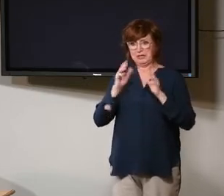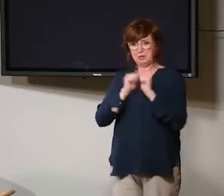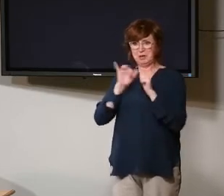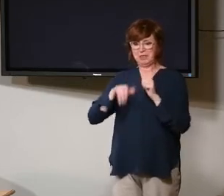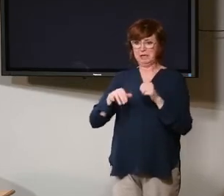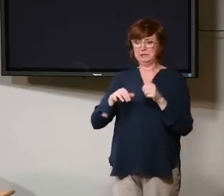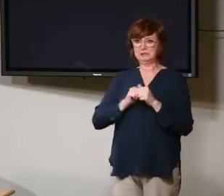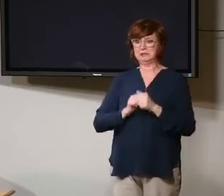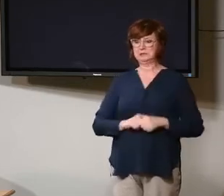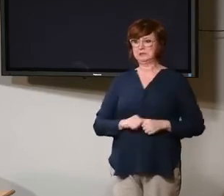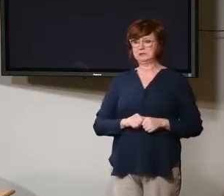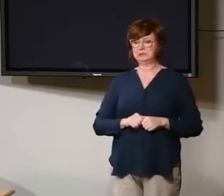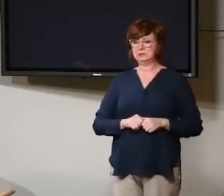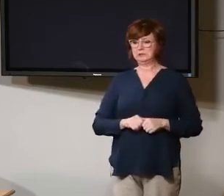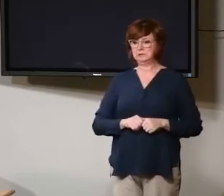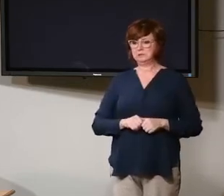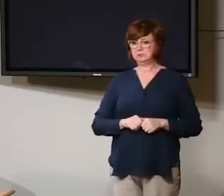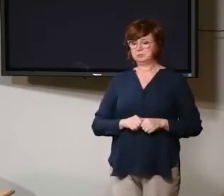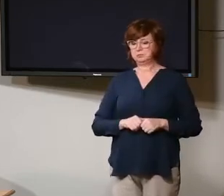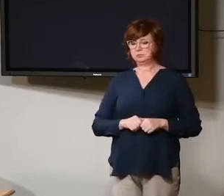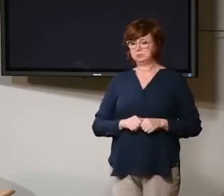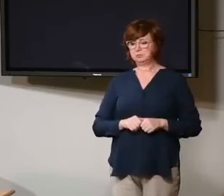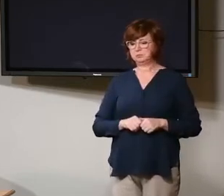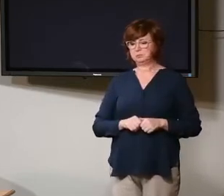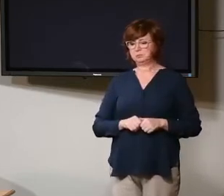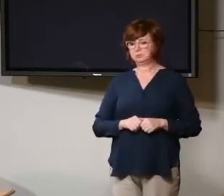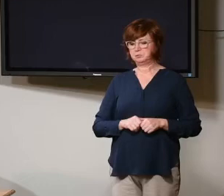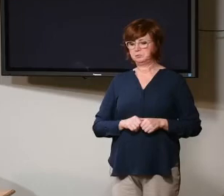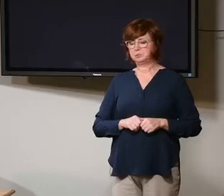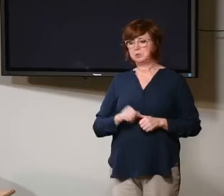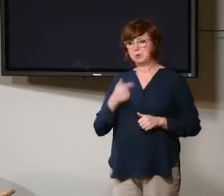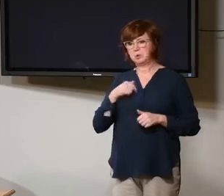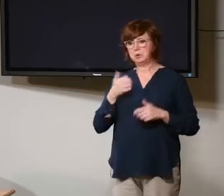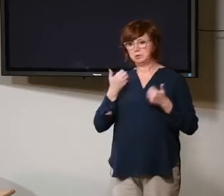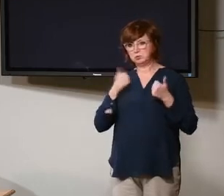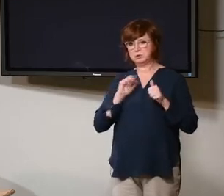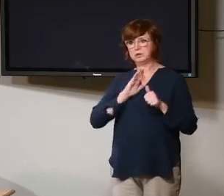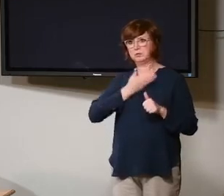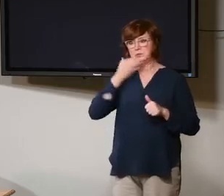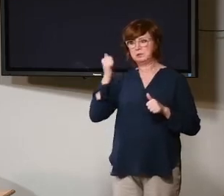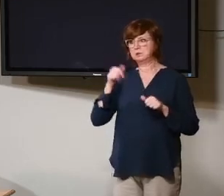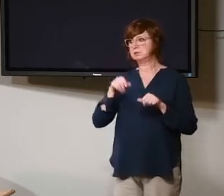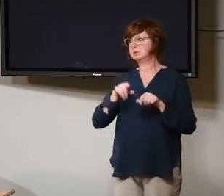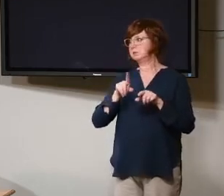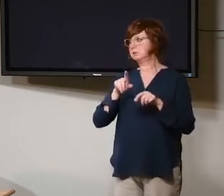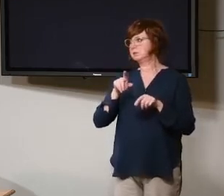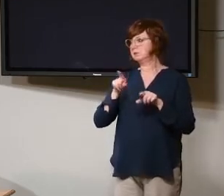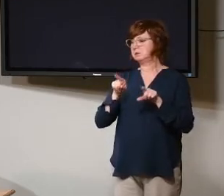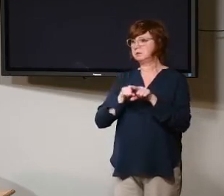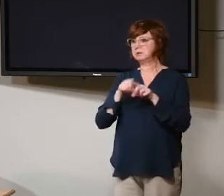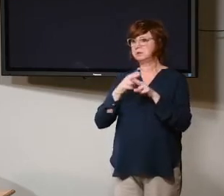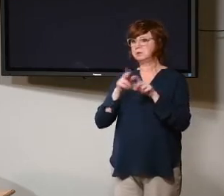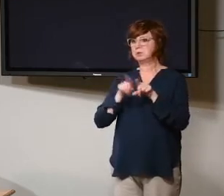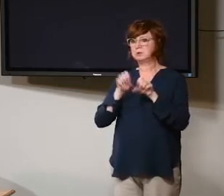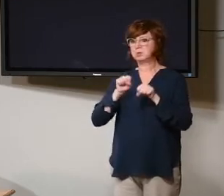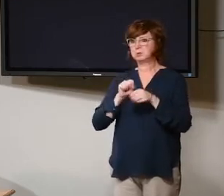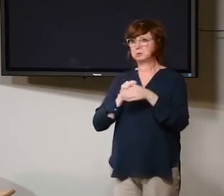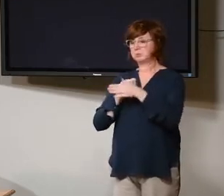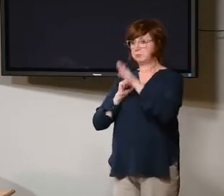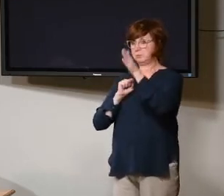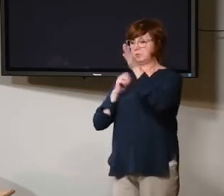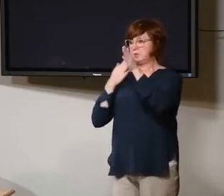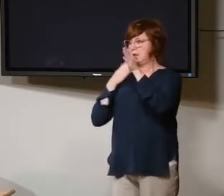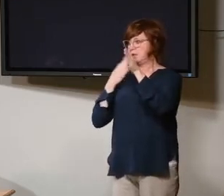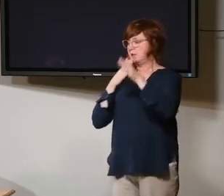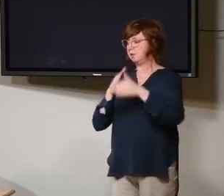of reporting, and we're attempting to get there as soon as we can. Is there a follow-up on the line? Yeah, again, thank you